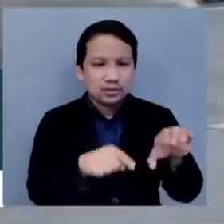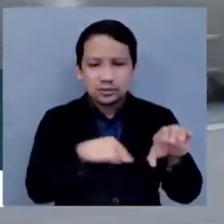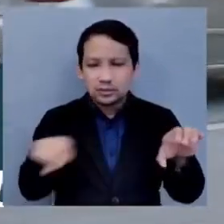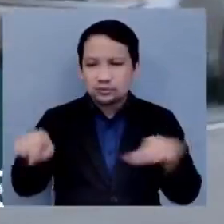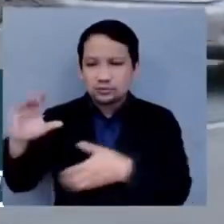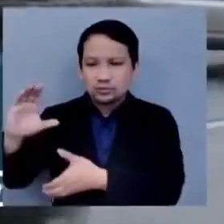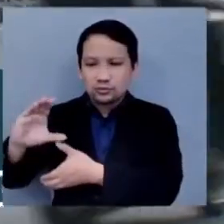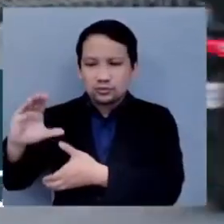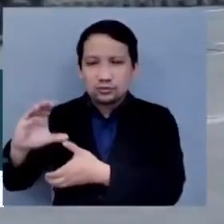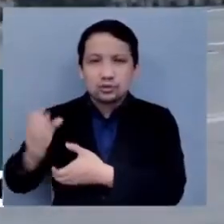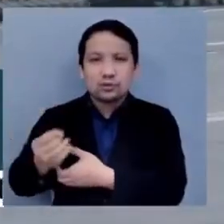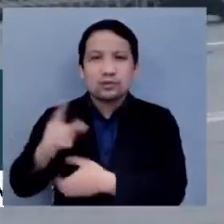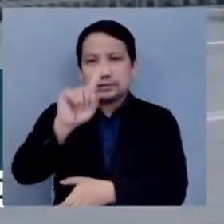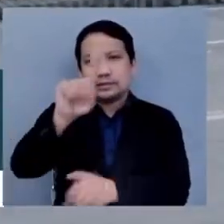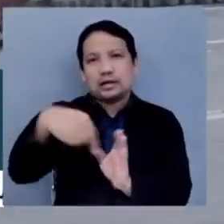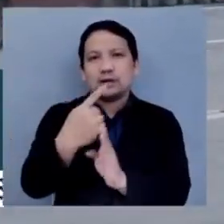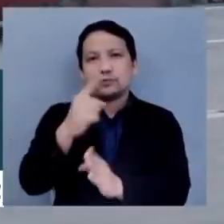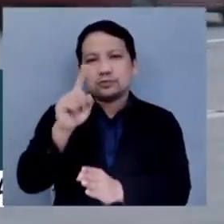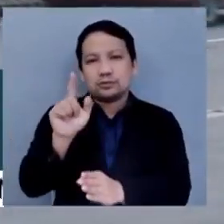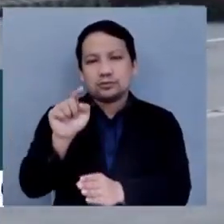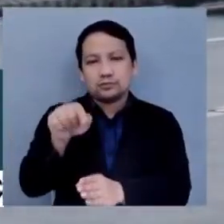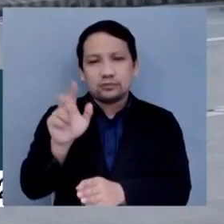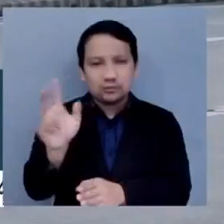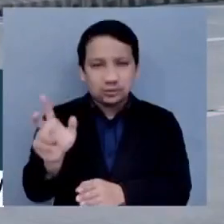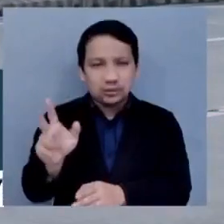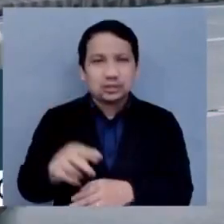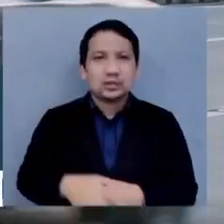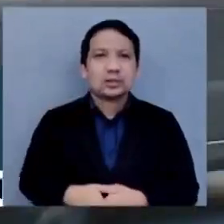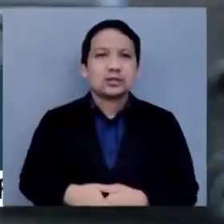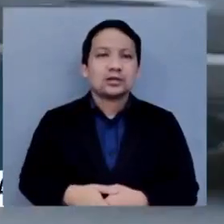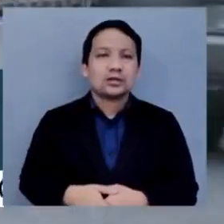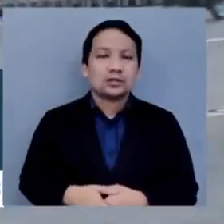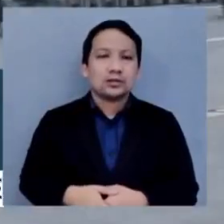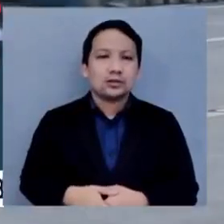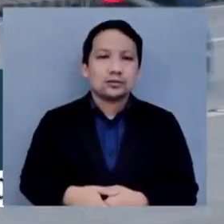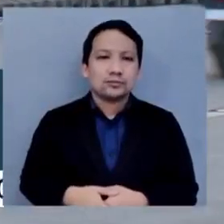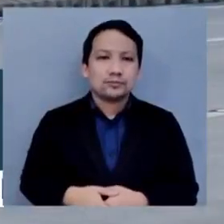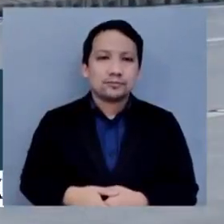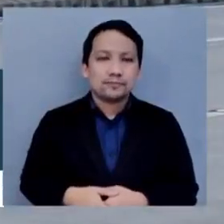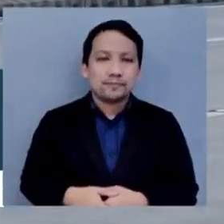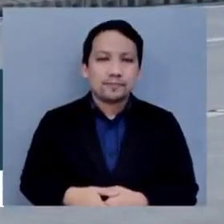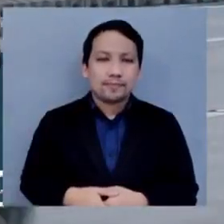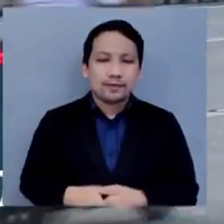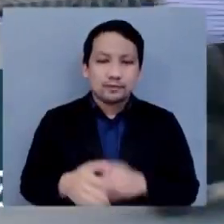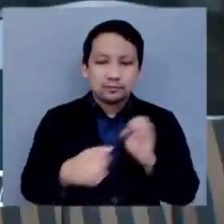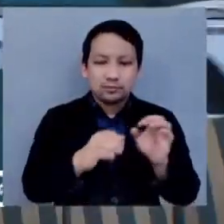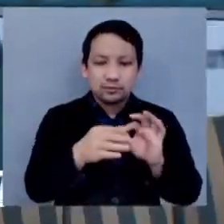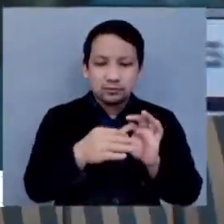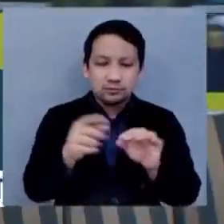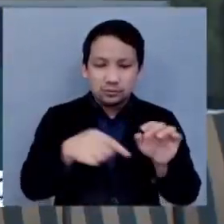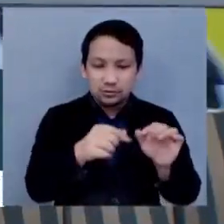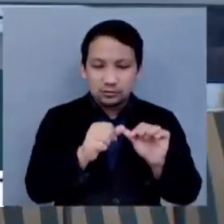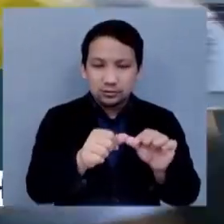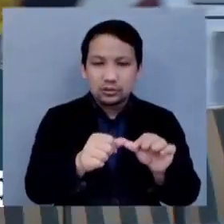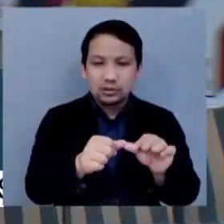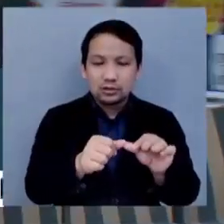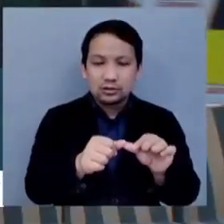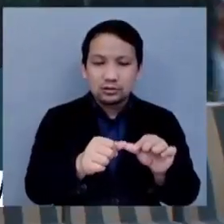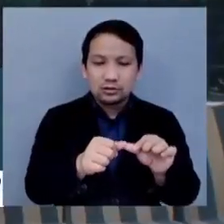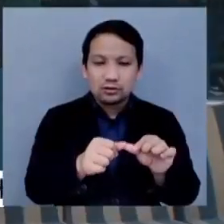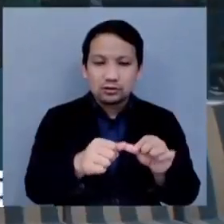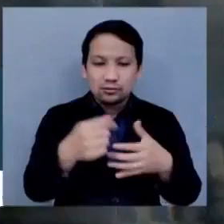down to an hour and a half. Bautista said that privatizing the EDSA bus carousel operations is on this list